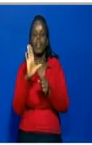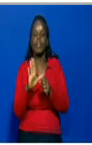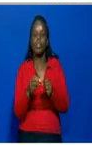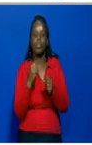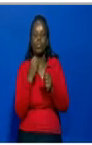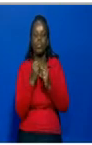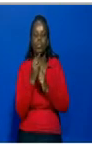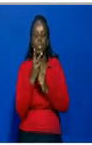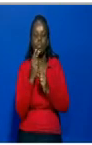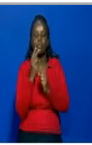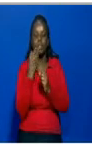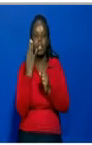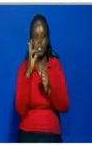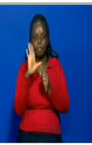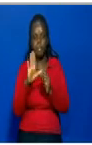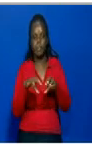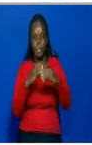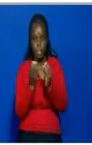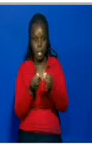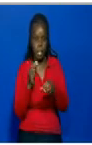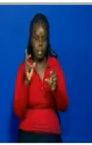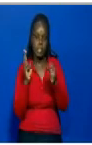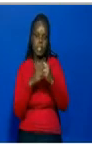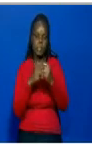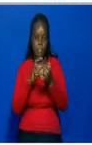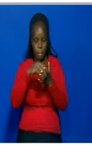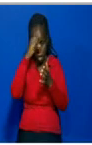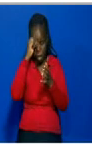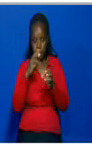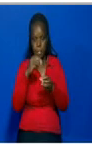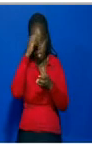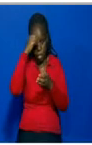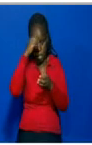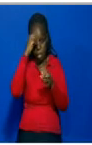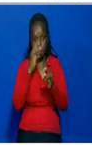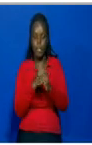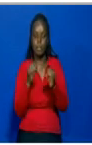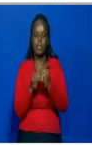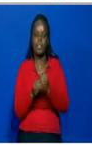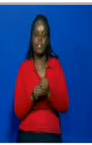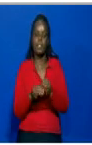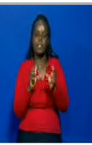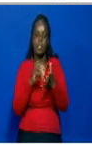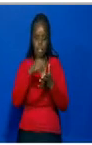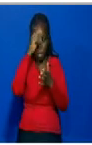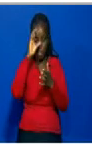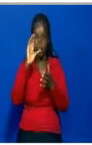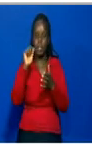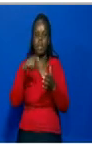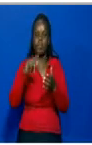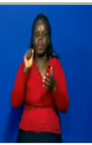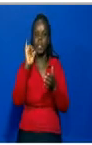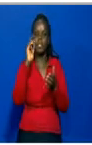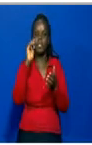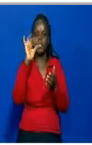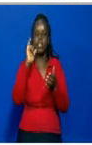12:35 p.m. we have our class 7 learners learning maths, and today we are on the capacity of cubes.